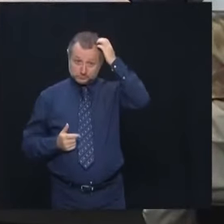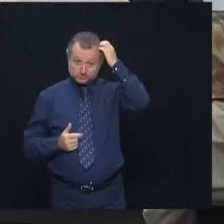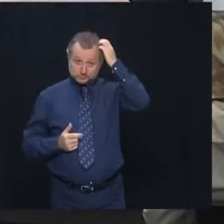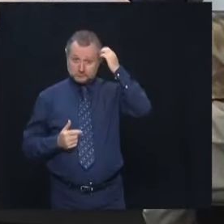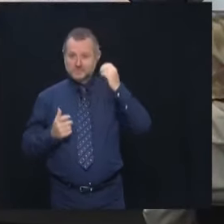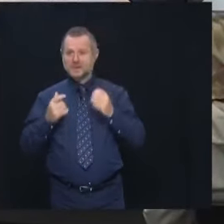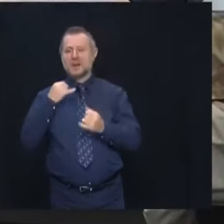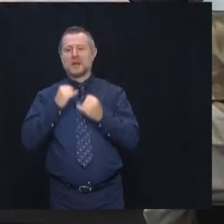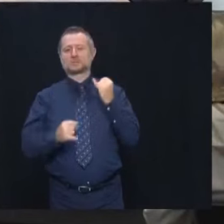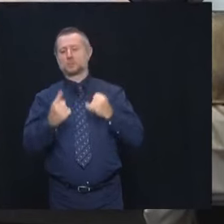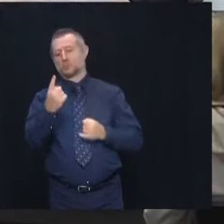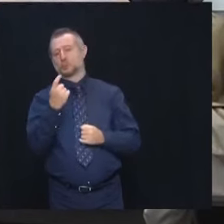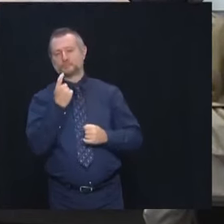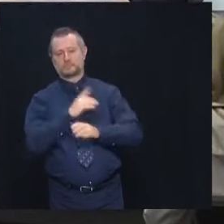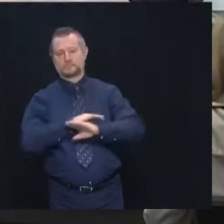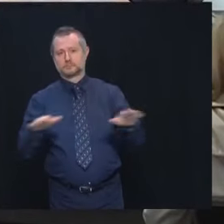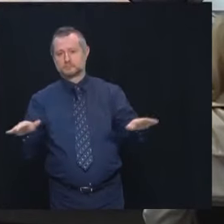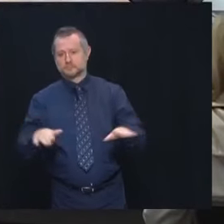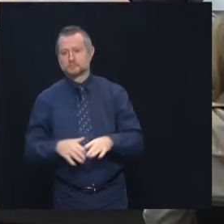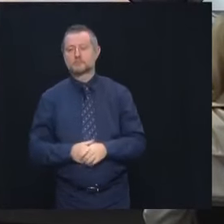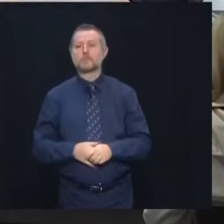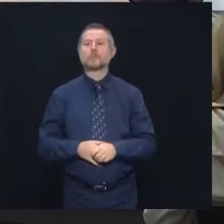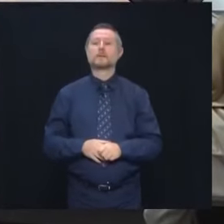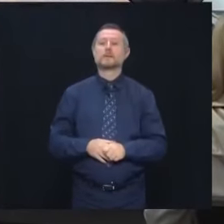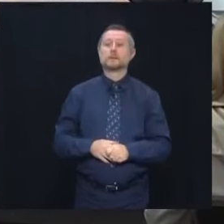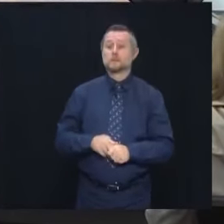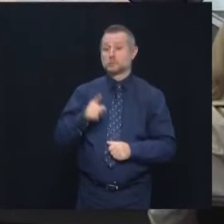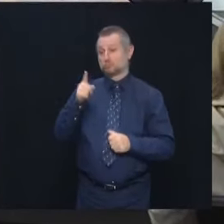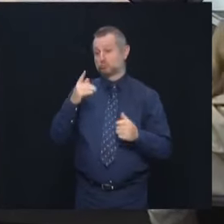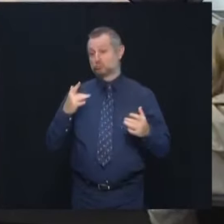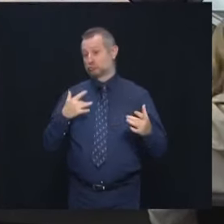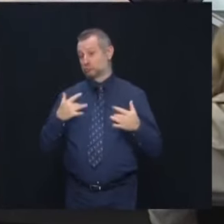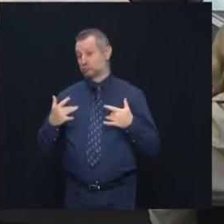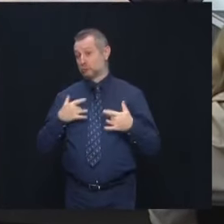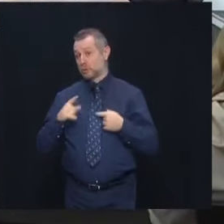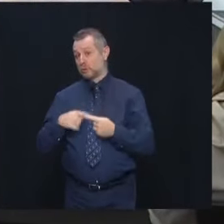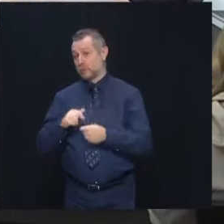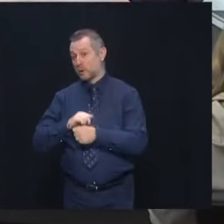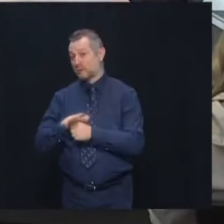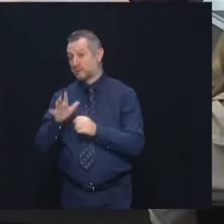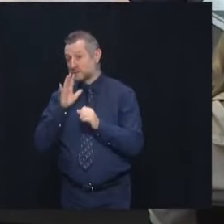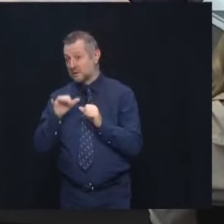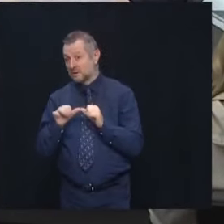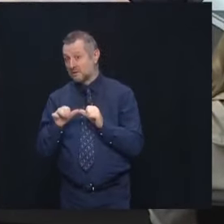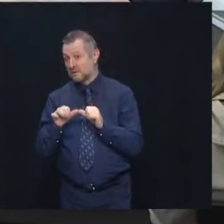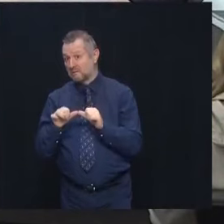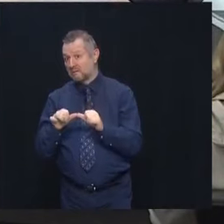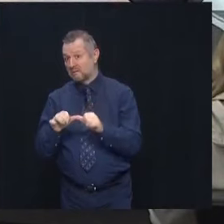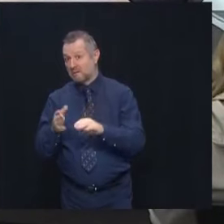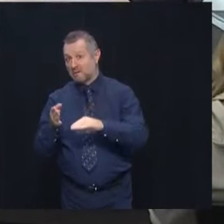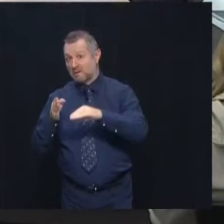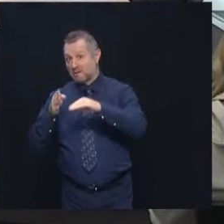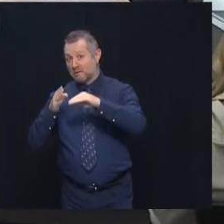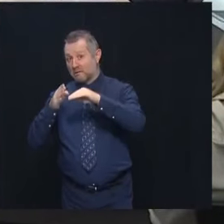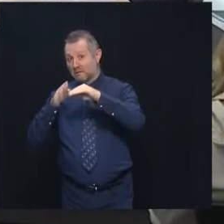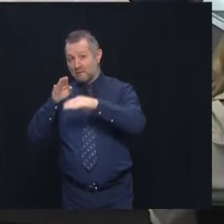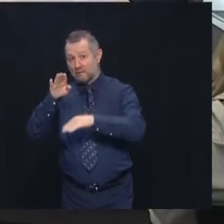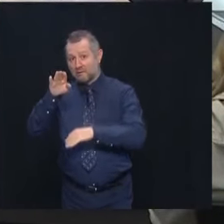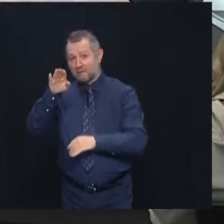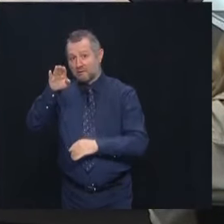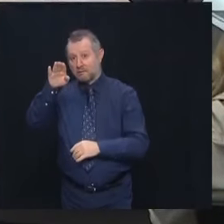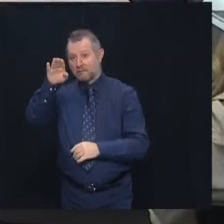Last question. What's your level of concern that the outbreak is going to continue to increase? What's to stop if we do